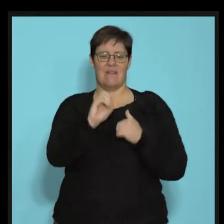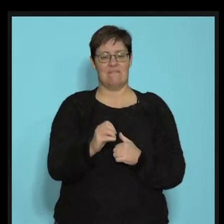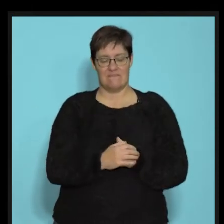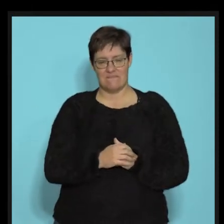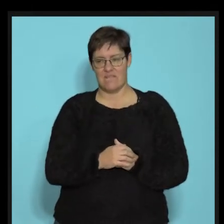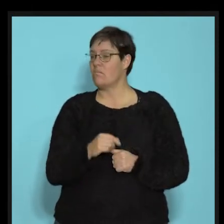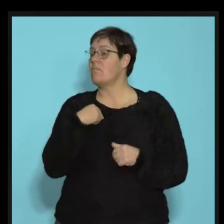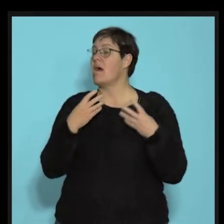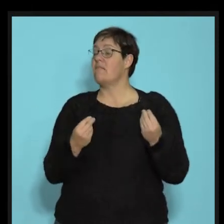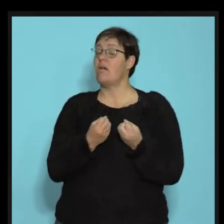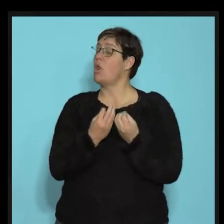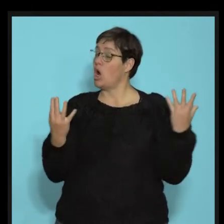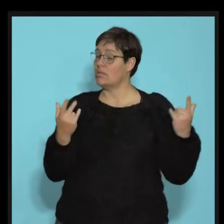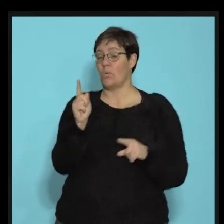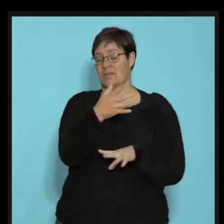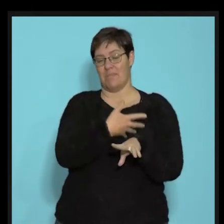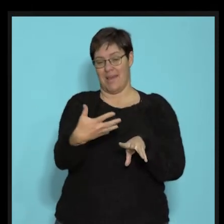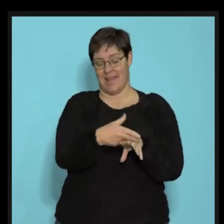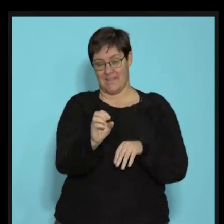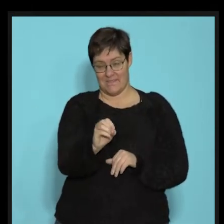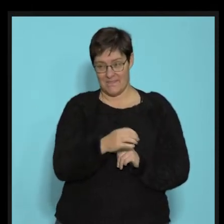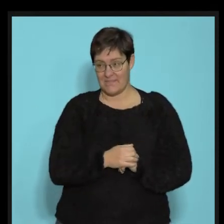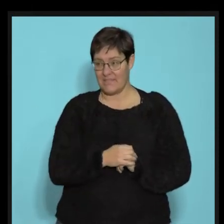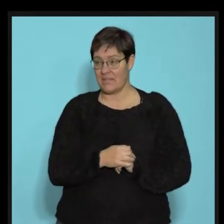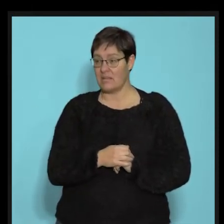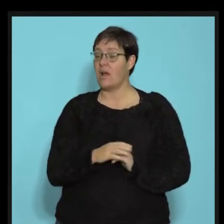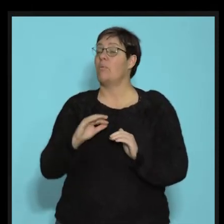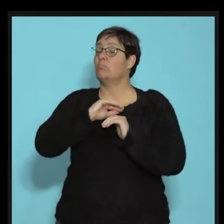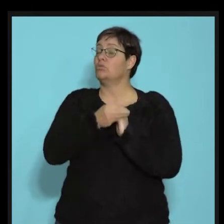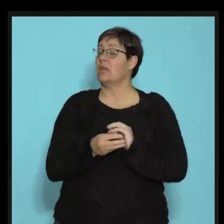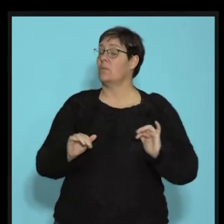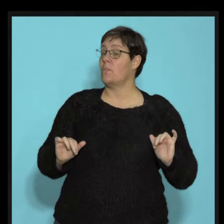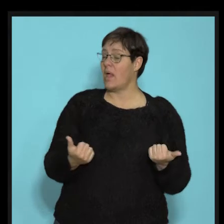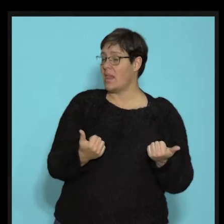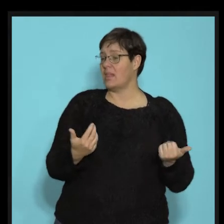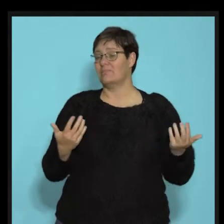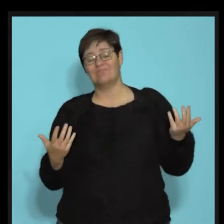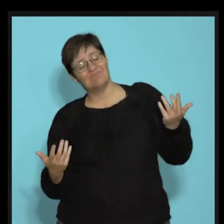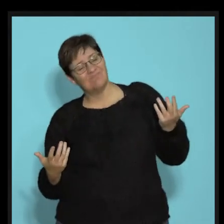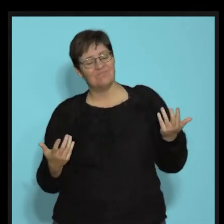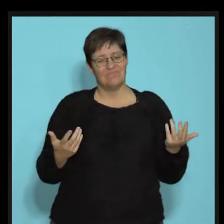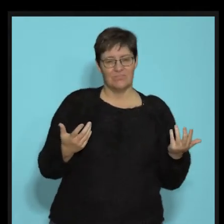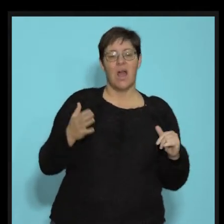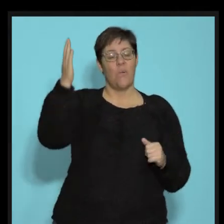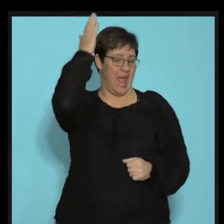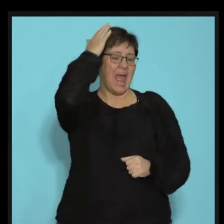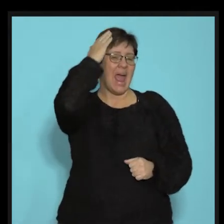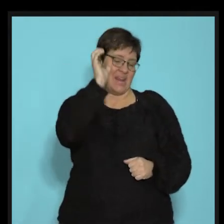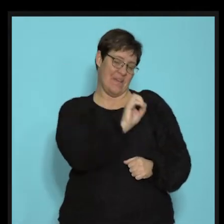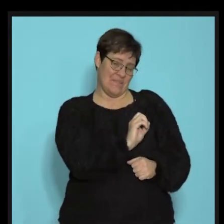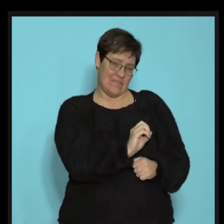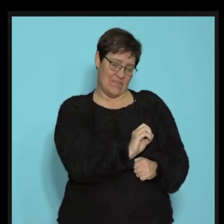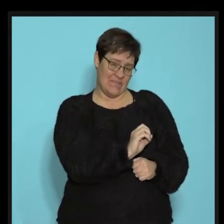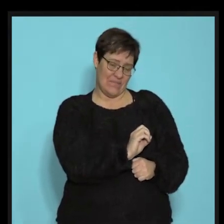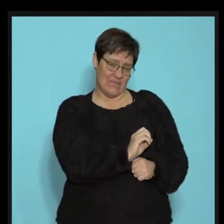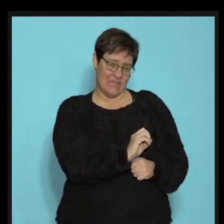lot of? Blood. And is it well protected? Well, it is within the head, right? And it is within the body